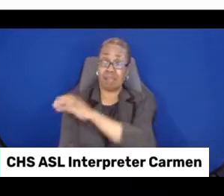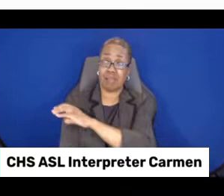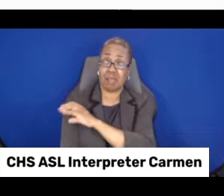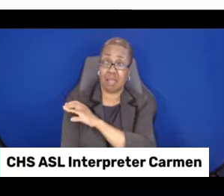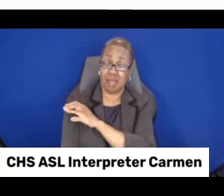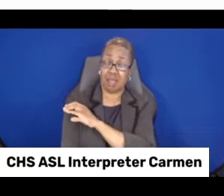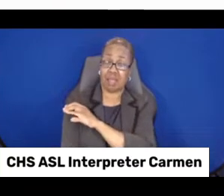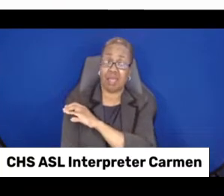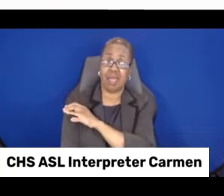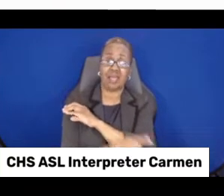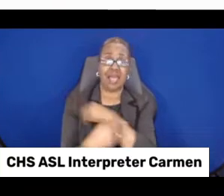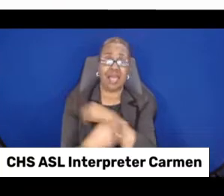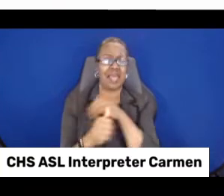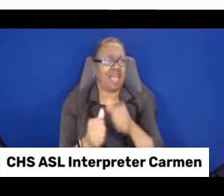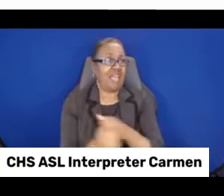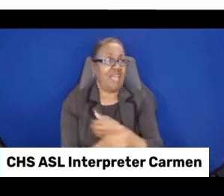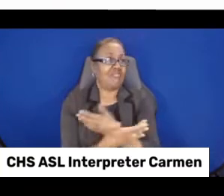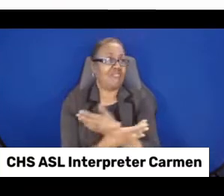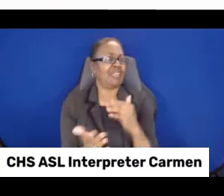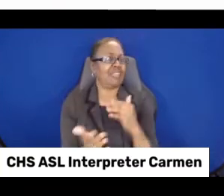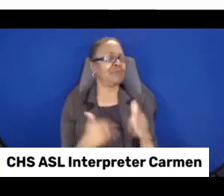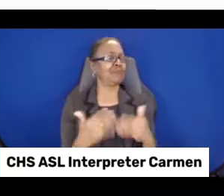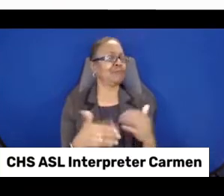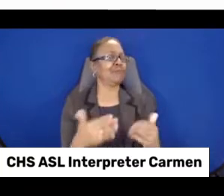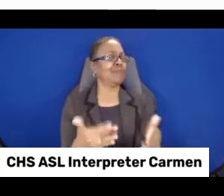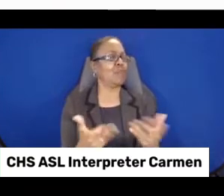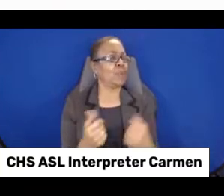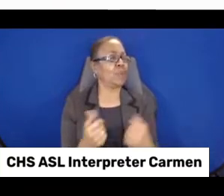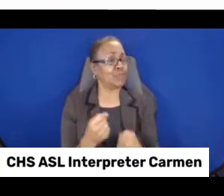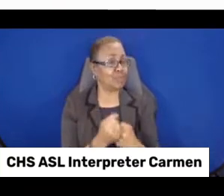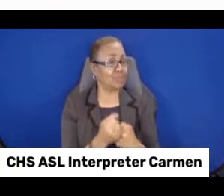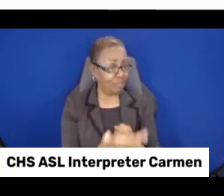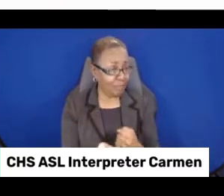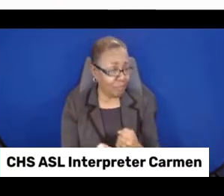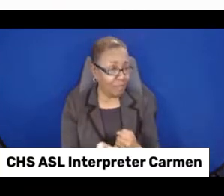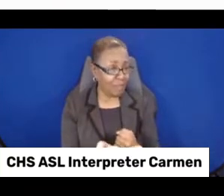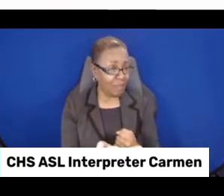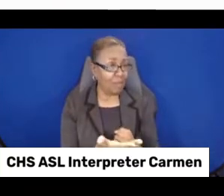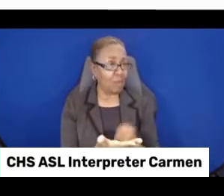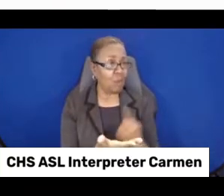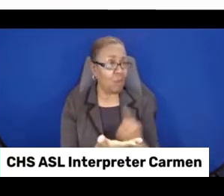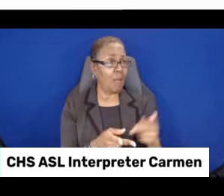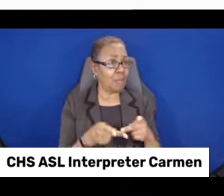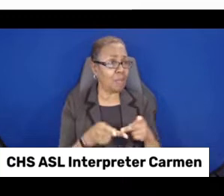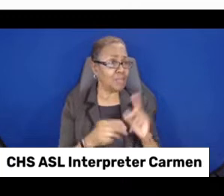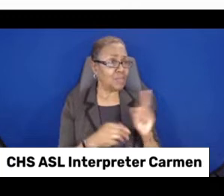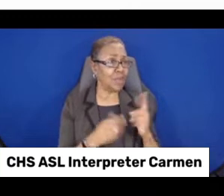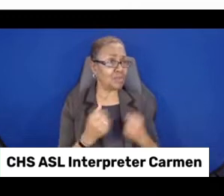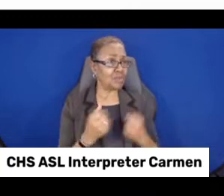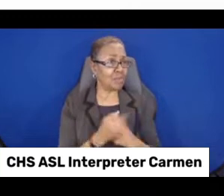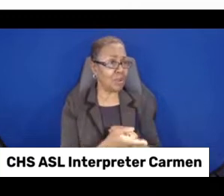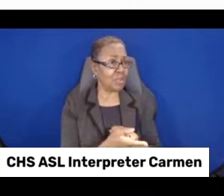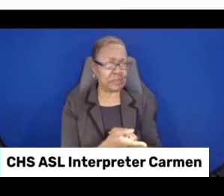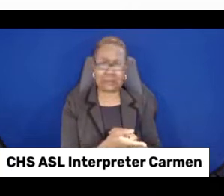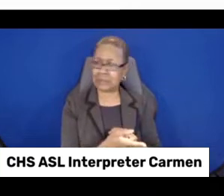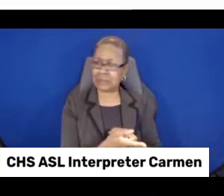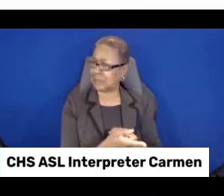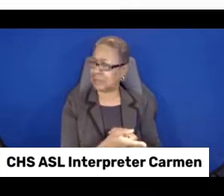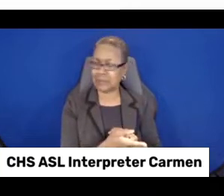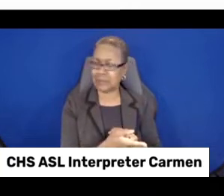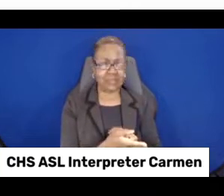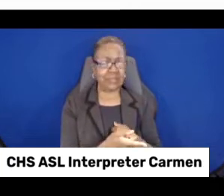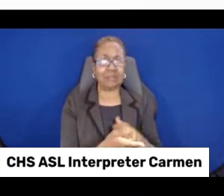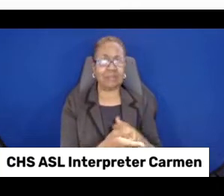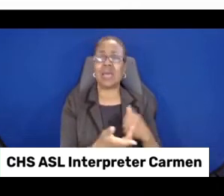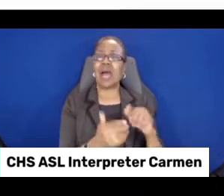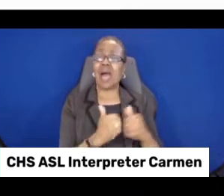going on and I wanted to support them and there wasn't one place that I could do it. And so how can we start to think as a city of creating one place to do